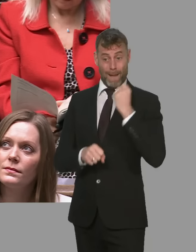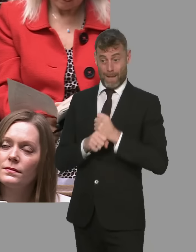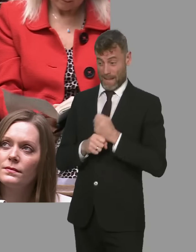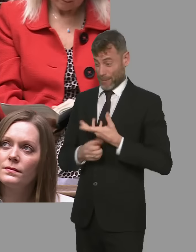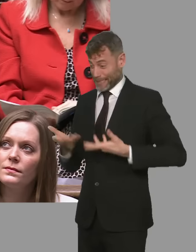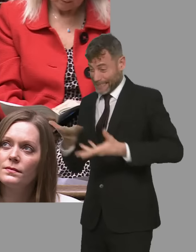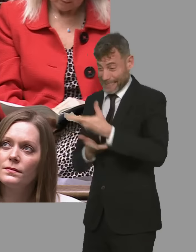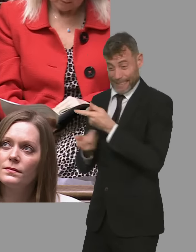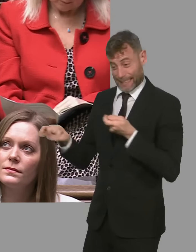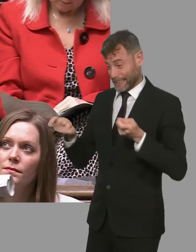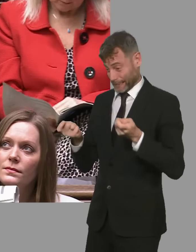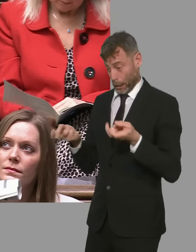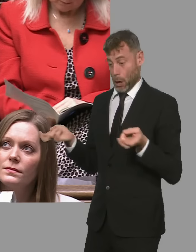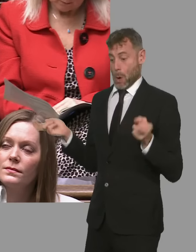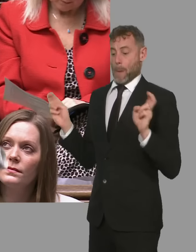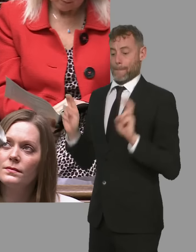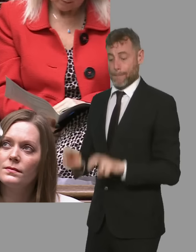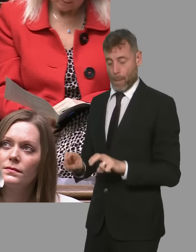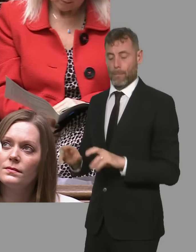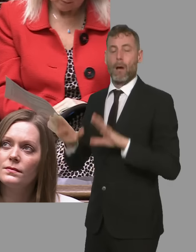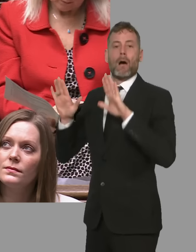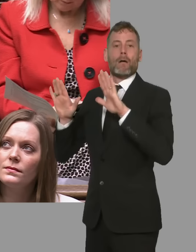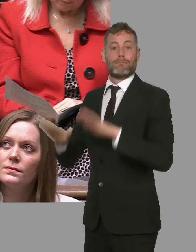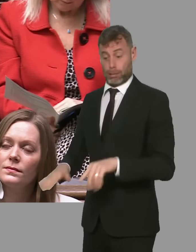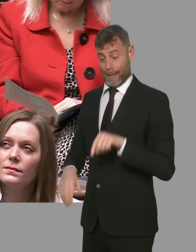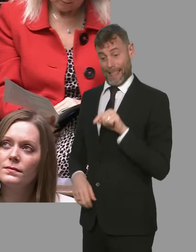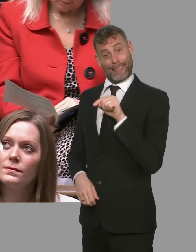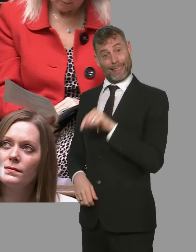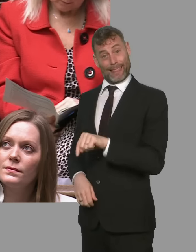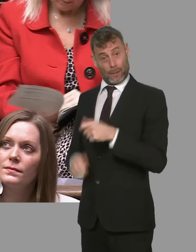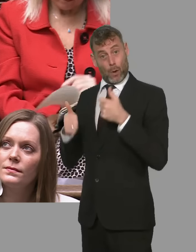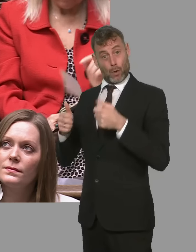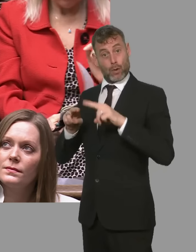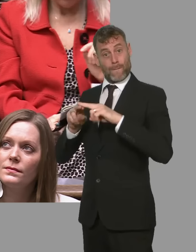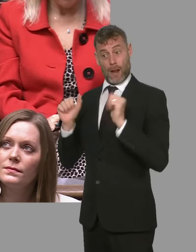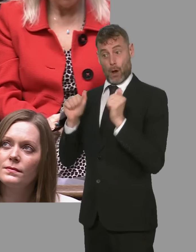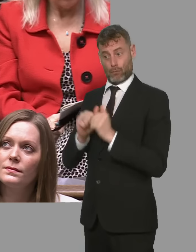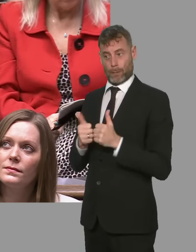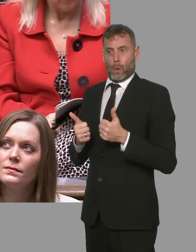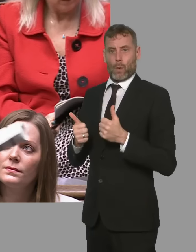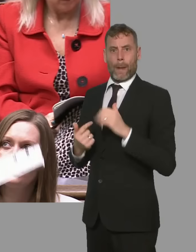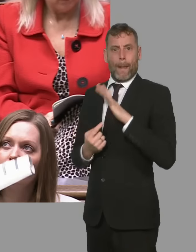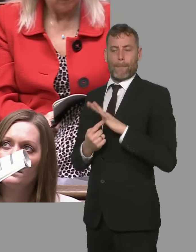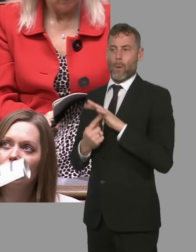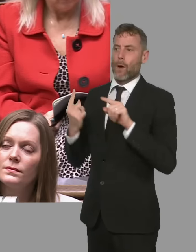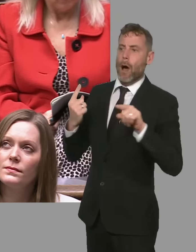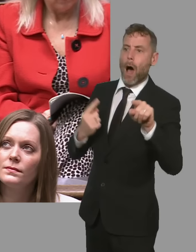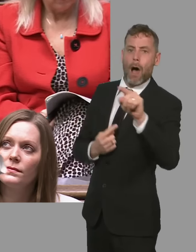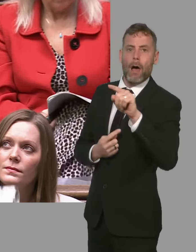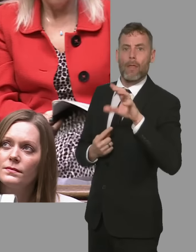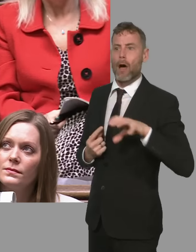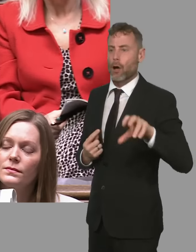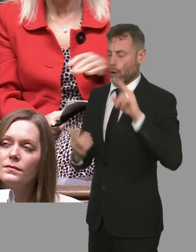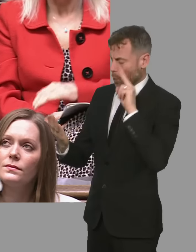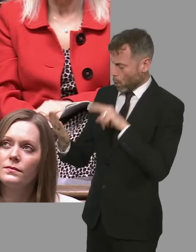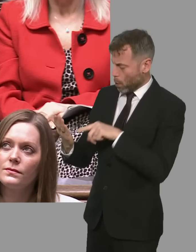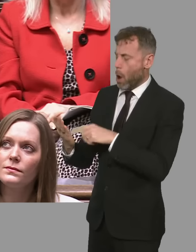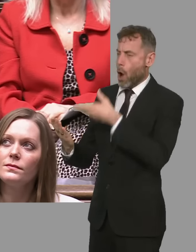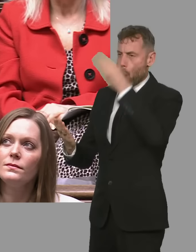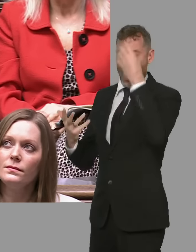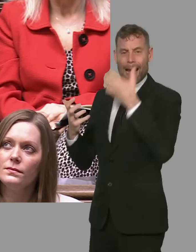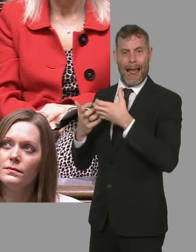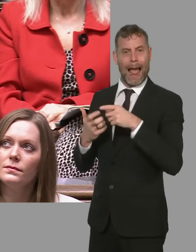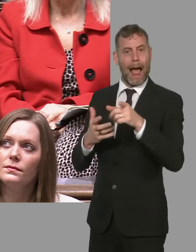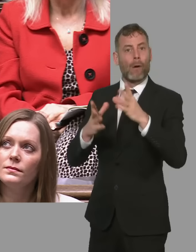privilege of witnessing and experiencing Northern Ireland young people's leadership in this area, where they shared their experiences and the lessons from the Good